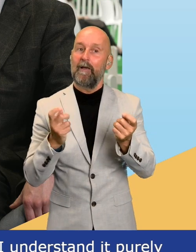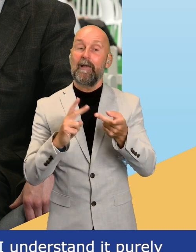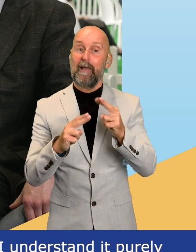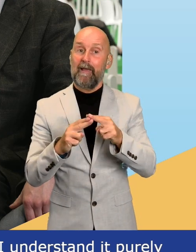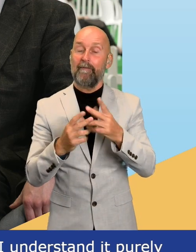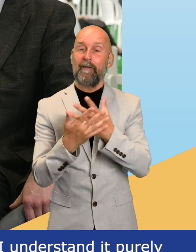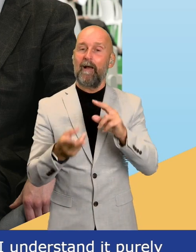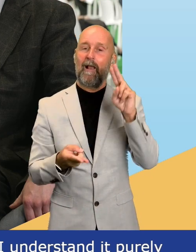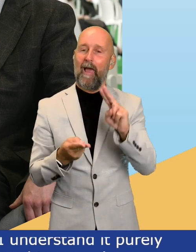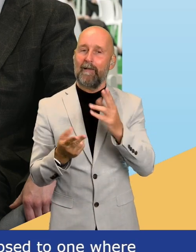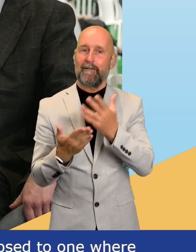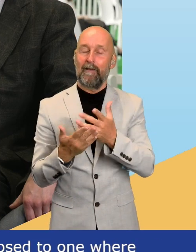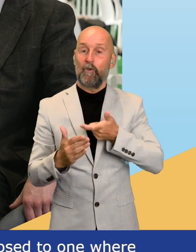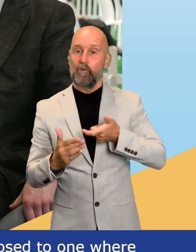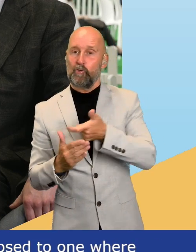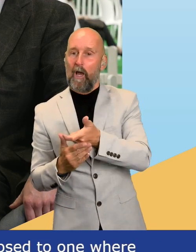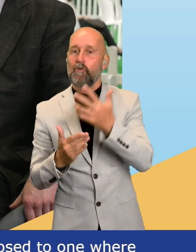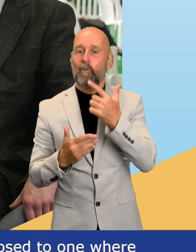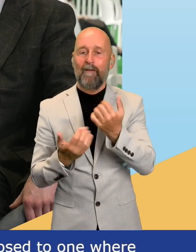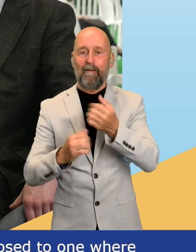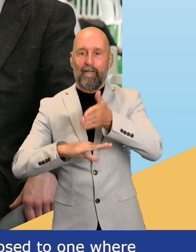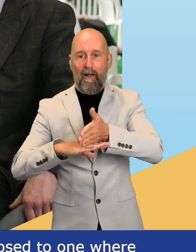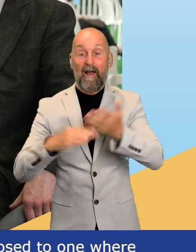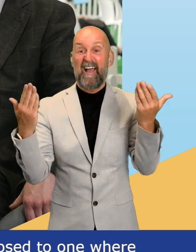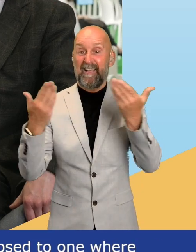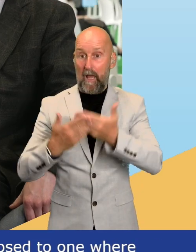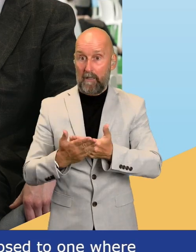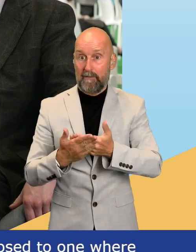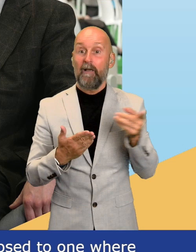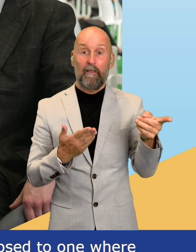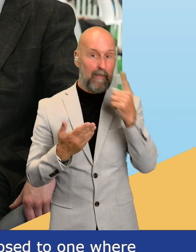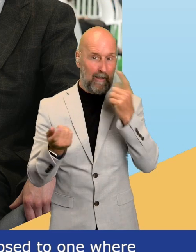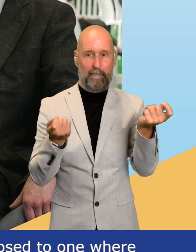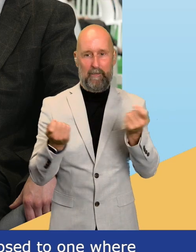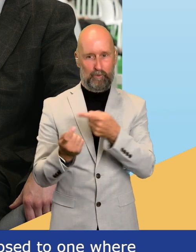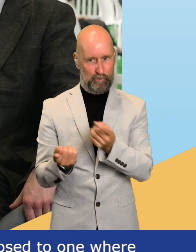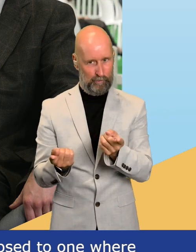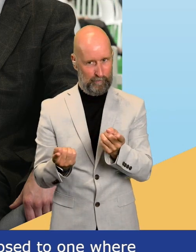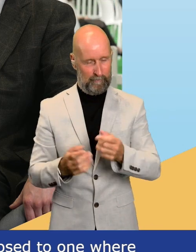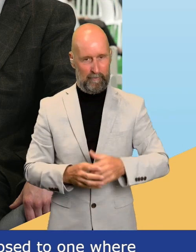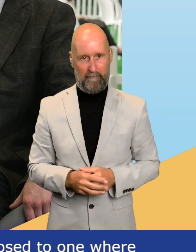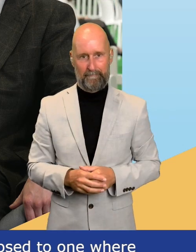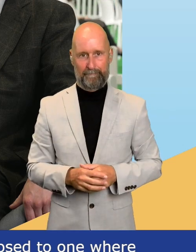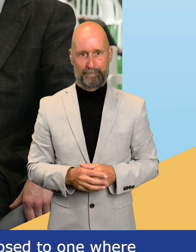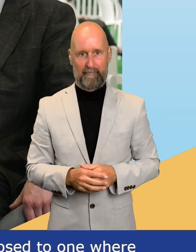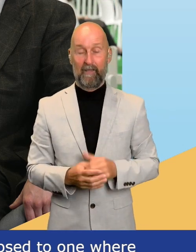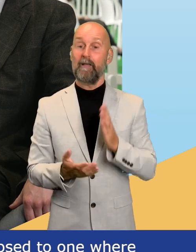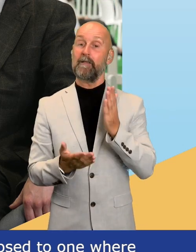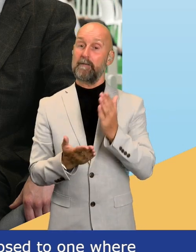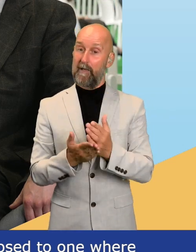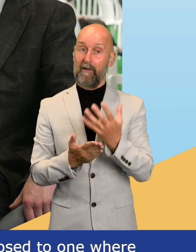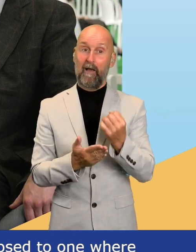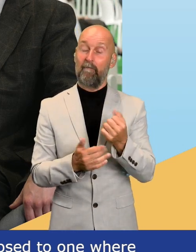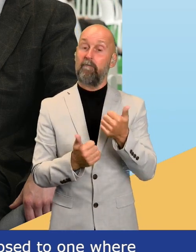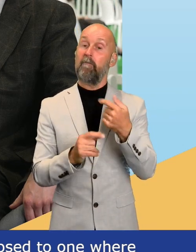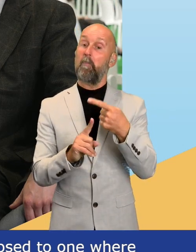the demand by having everyone charging their electric cars at night, that's actually easier for them to manage. Okay. So there's definitely some